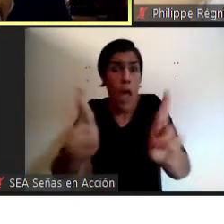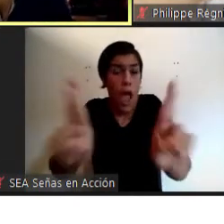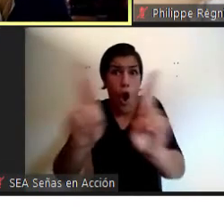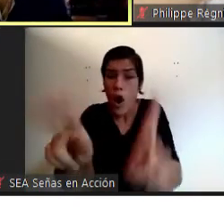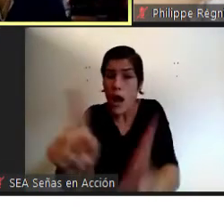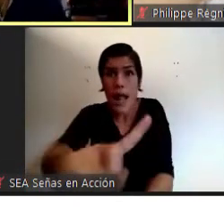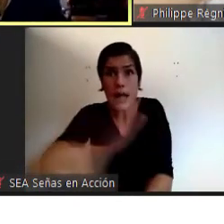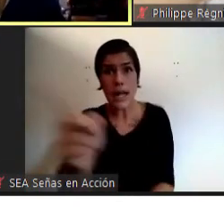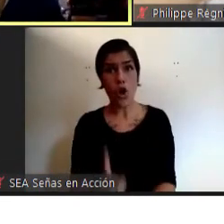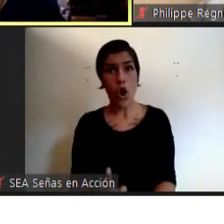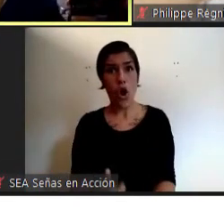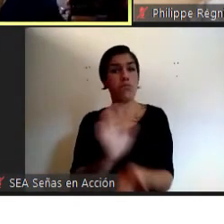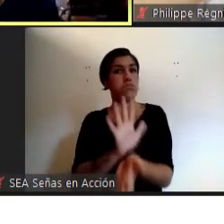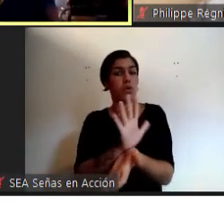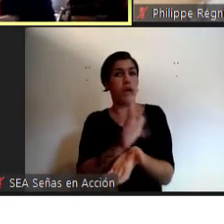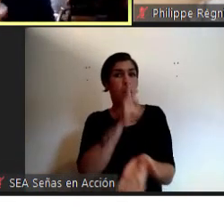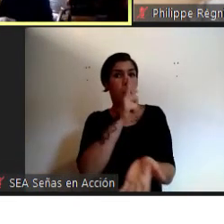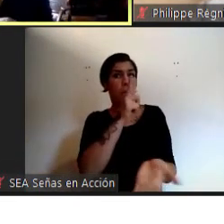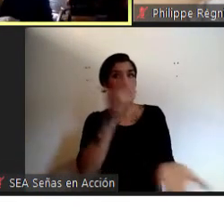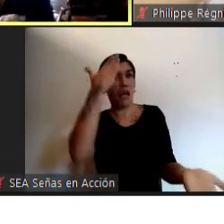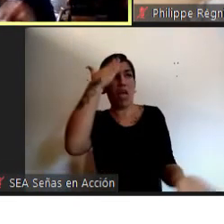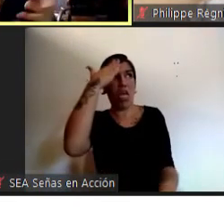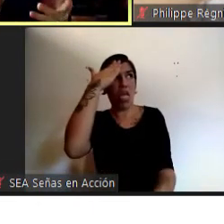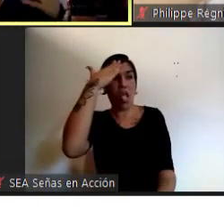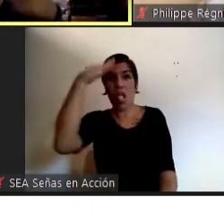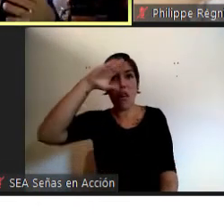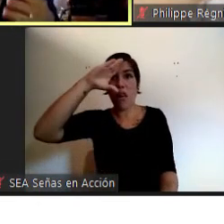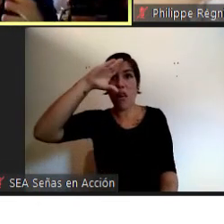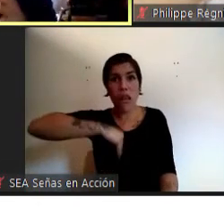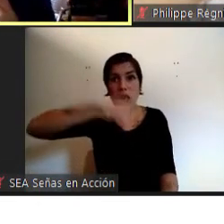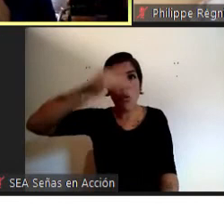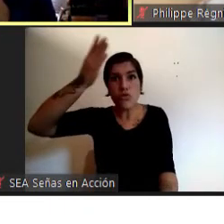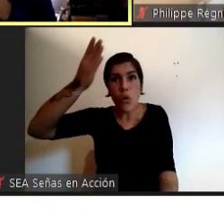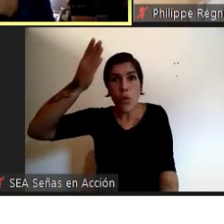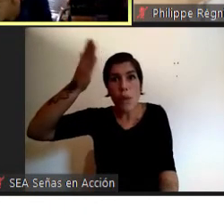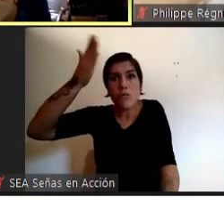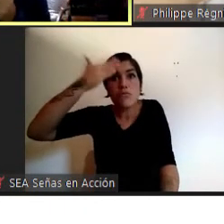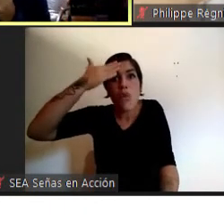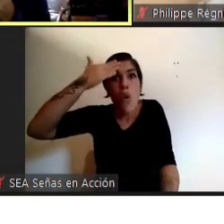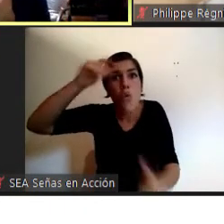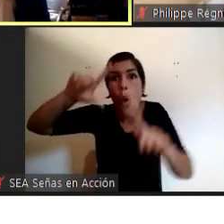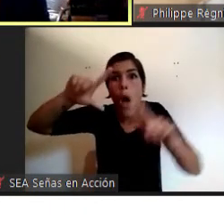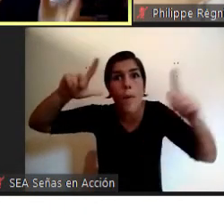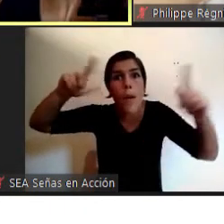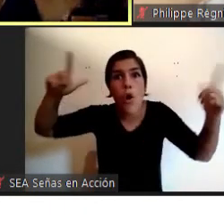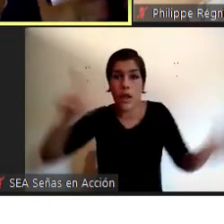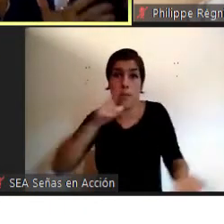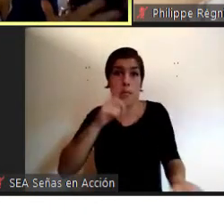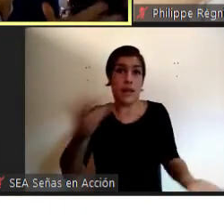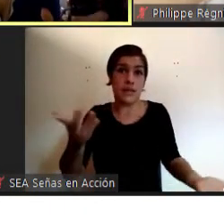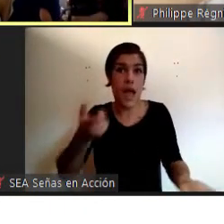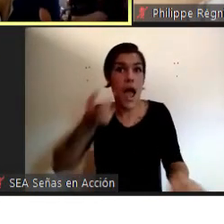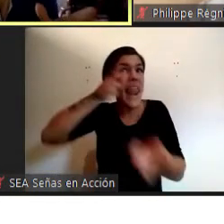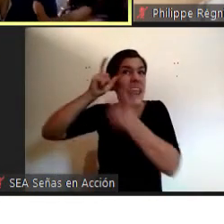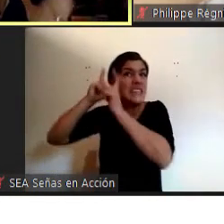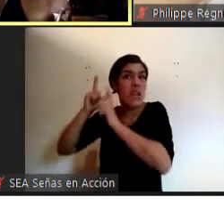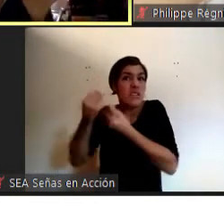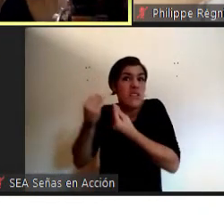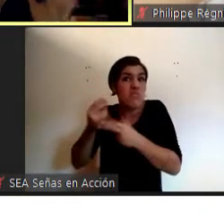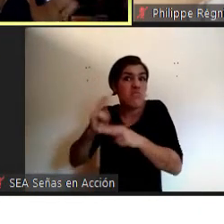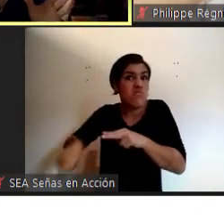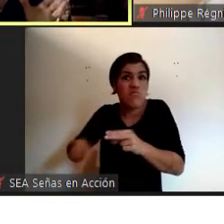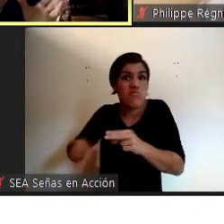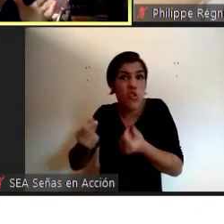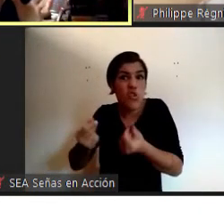speak, without a capacity to have any memory of the lived experience. And along those lines, I should say,